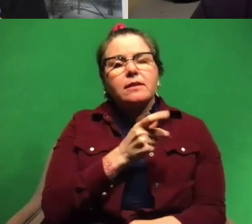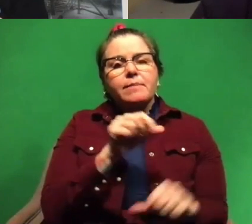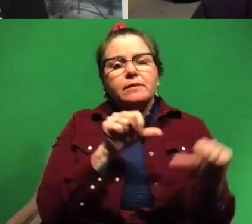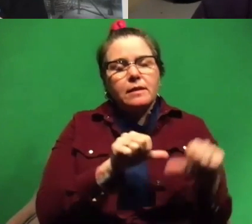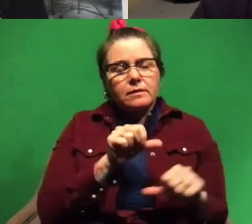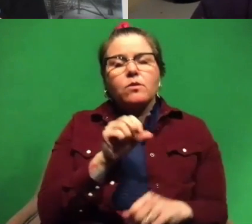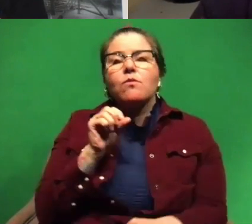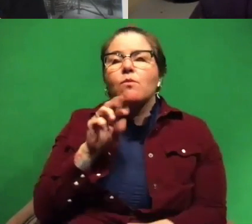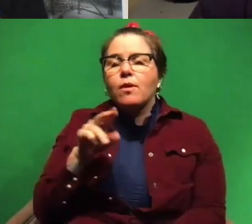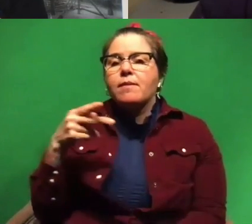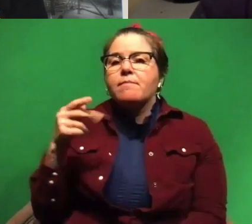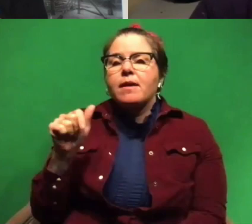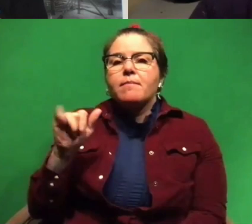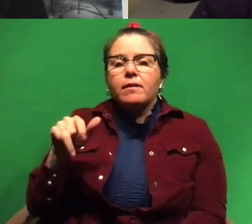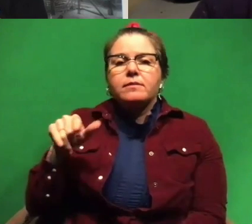patreon.com/skypeascientist or